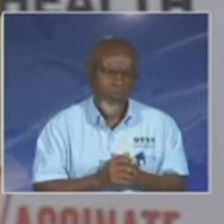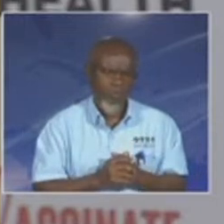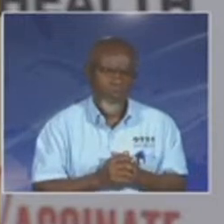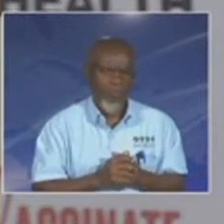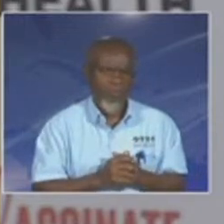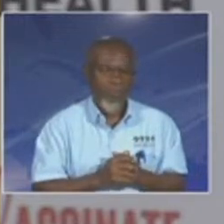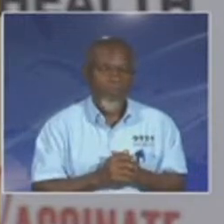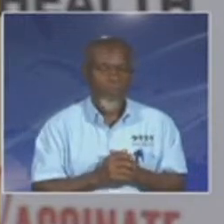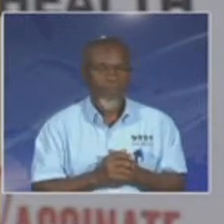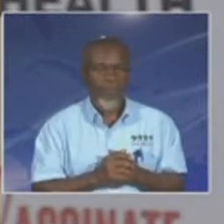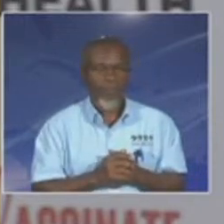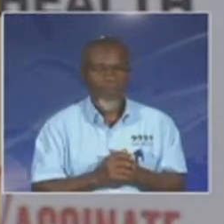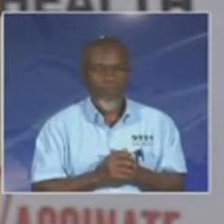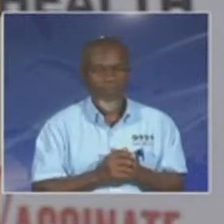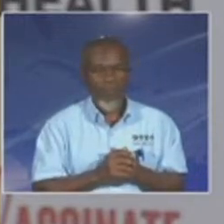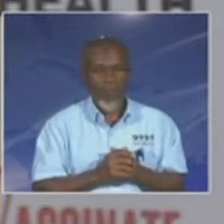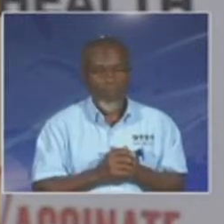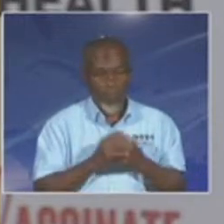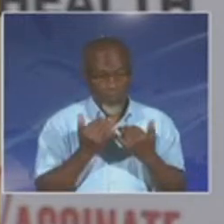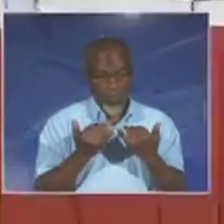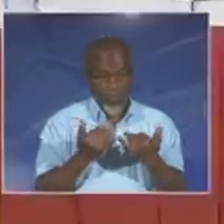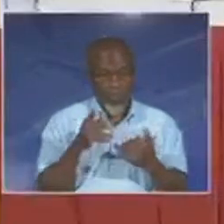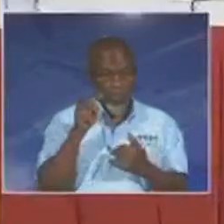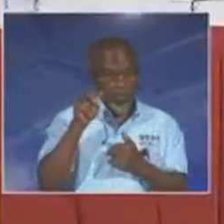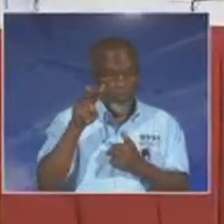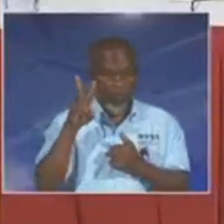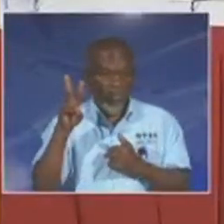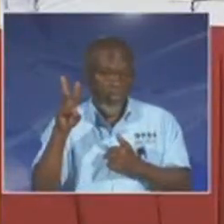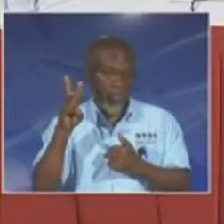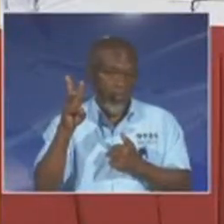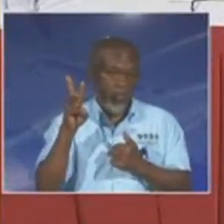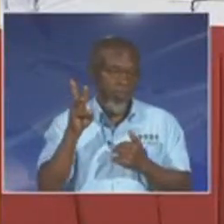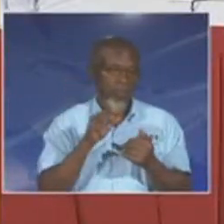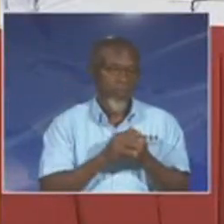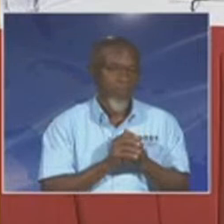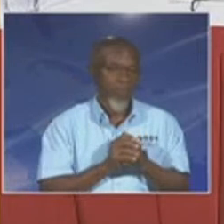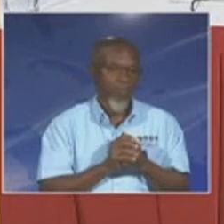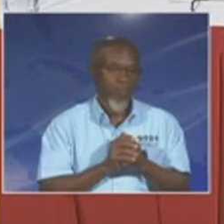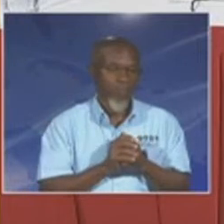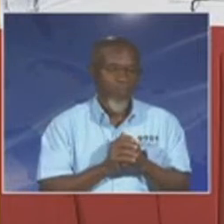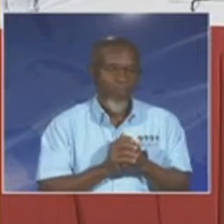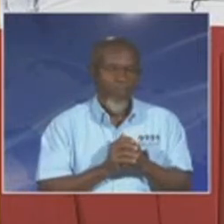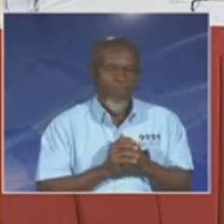Hines. We go back to TV6 for a follow-up question.